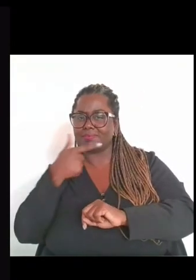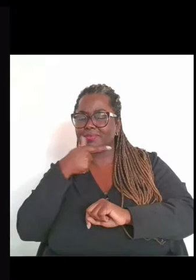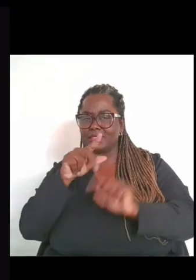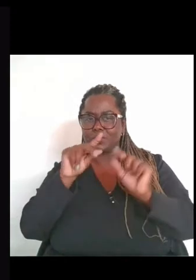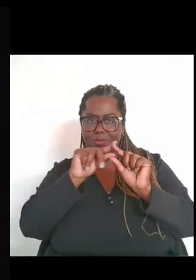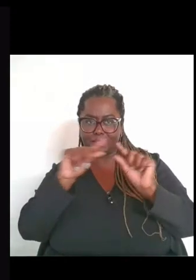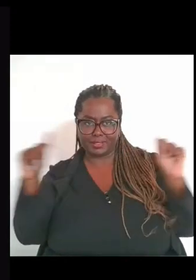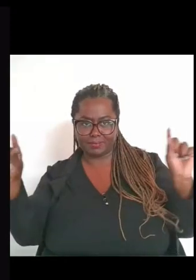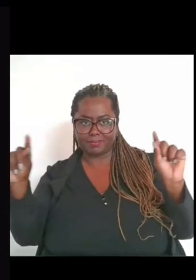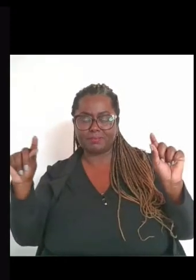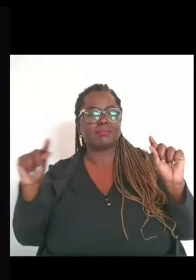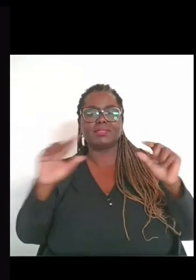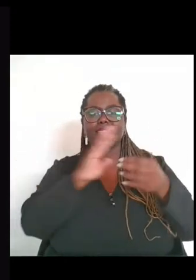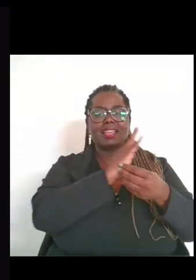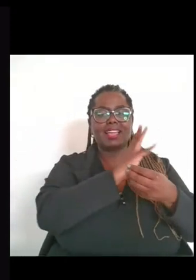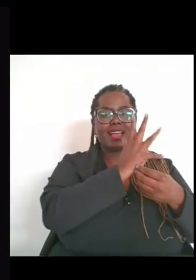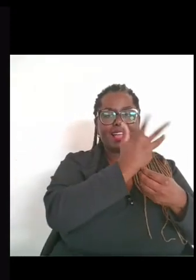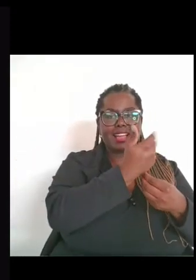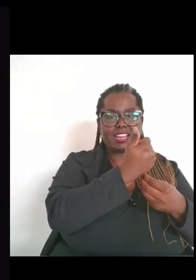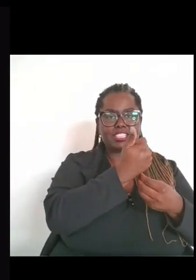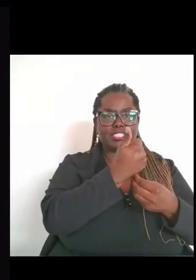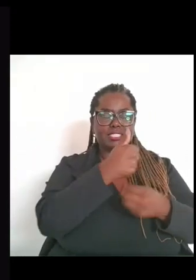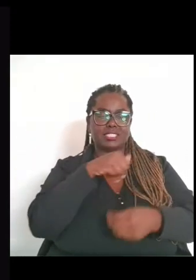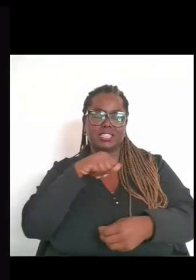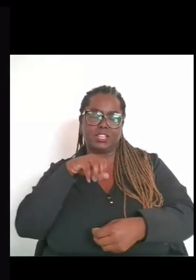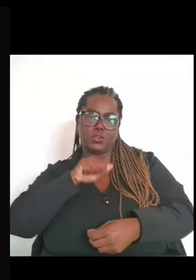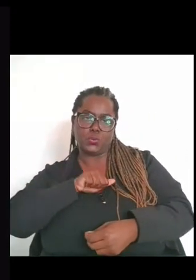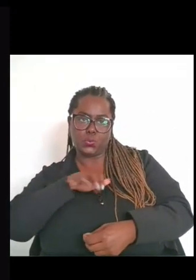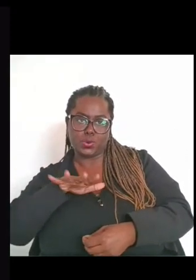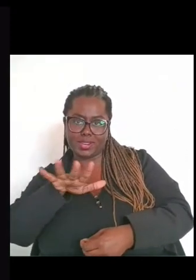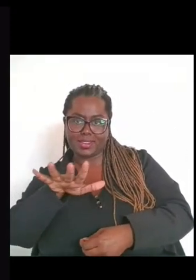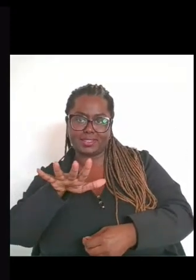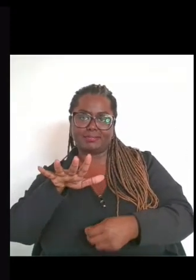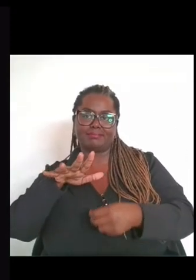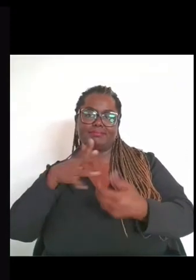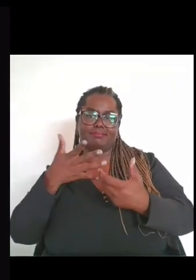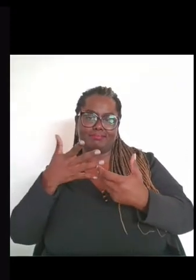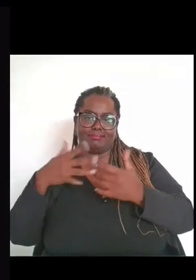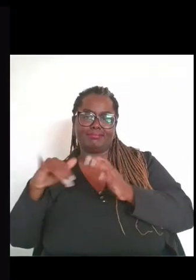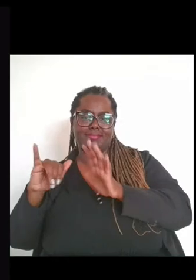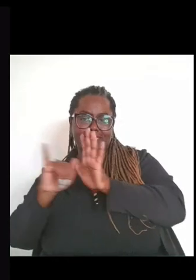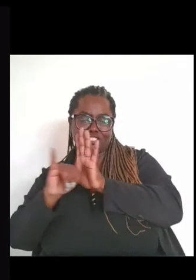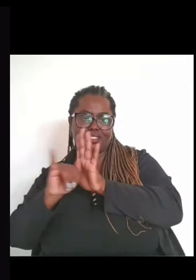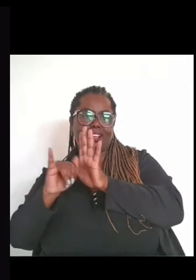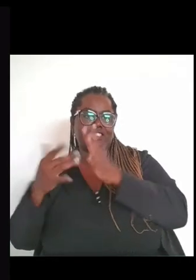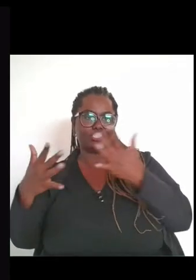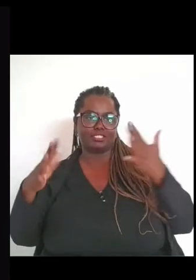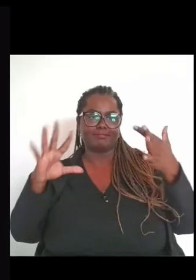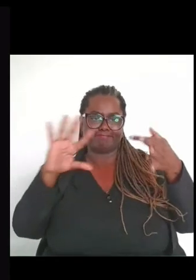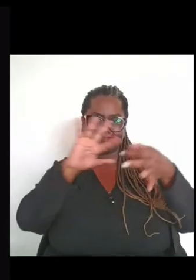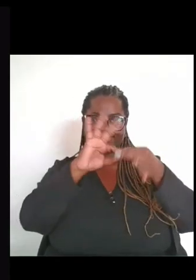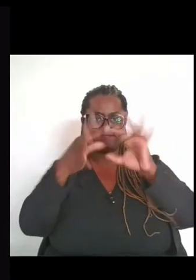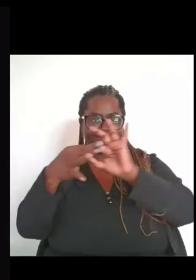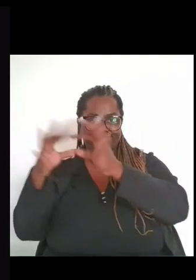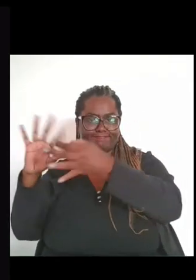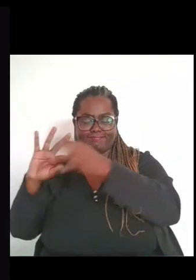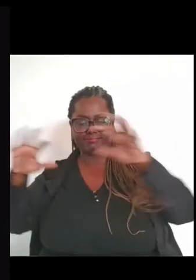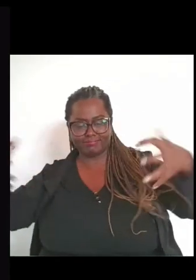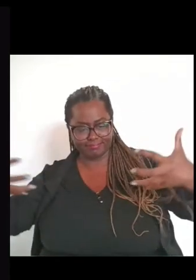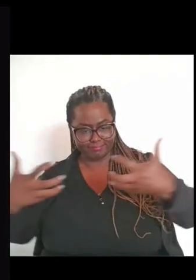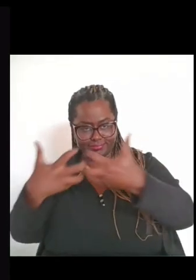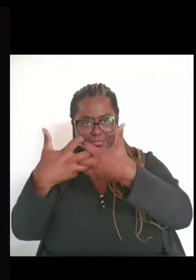so um there will be a lot of non-english words spoken in the